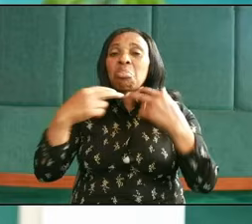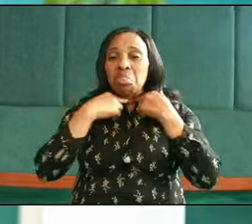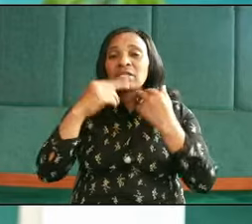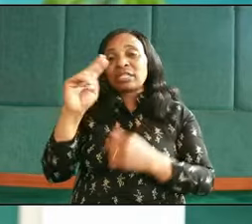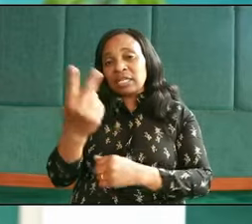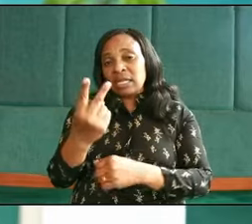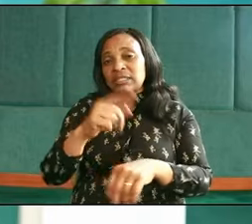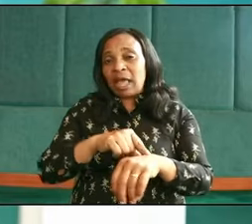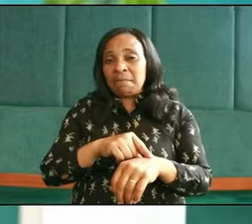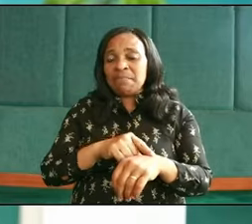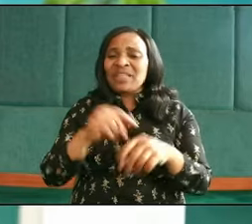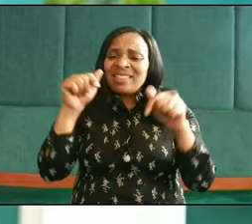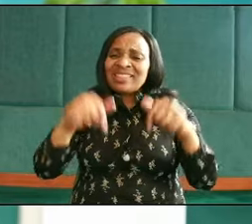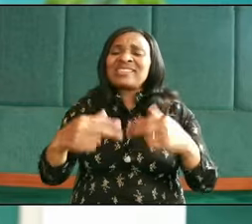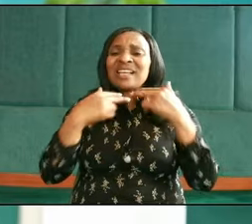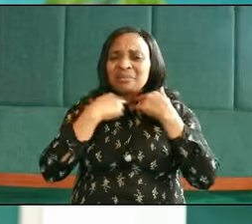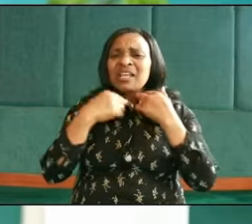captivity. Third captivity,